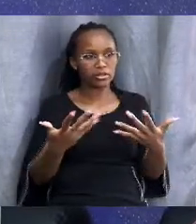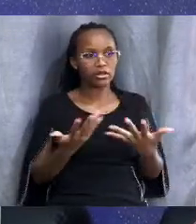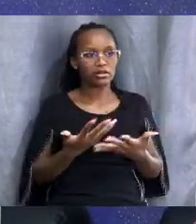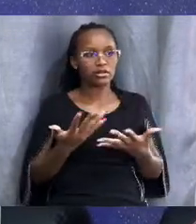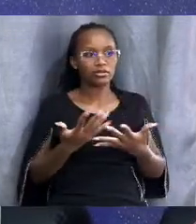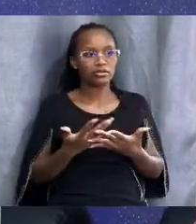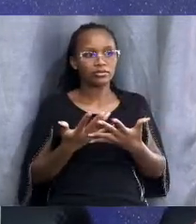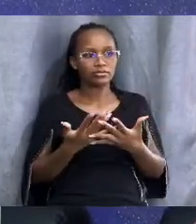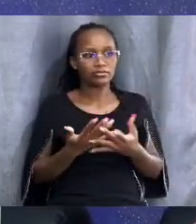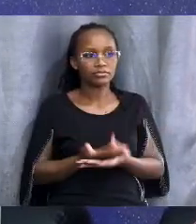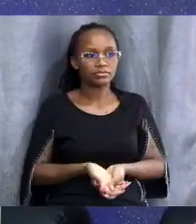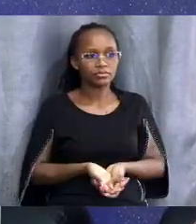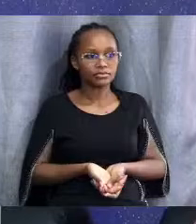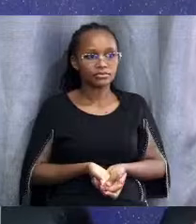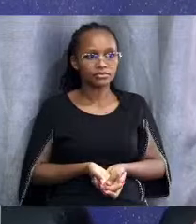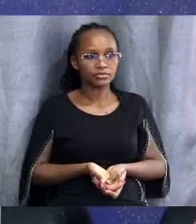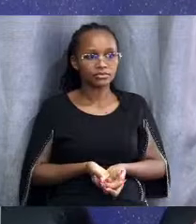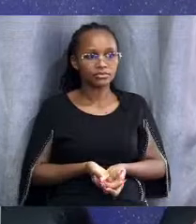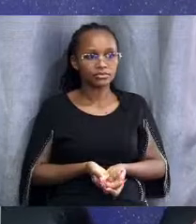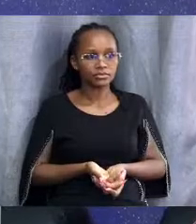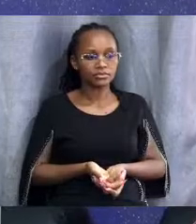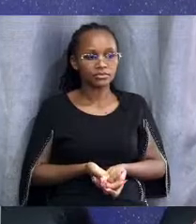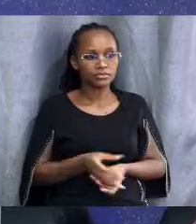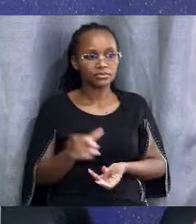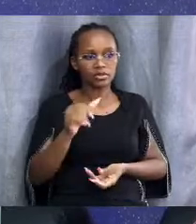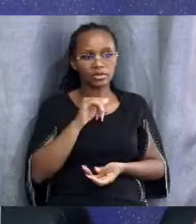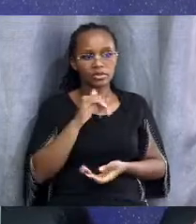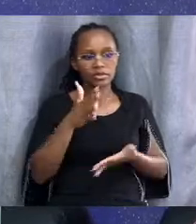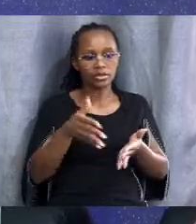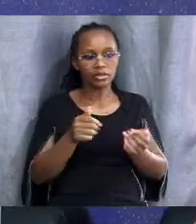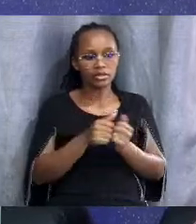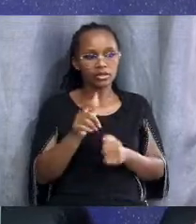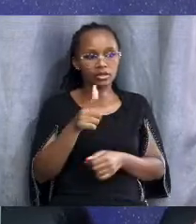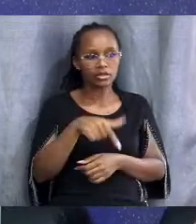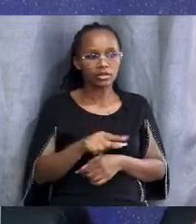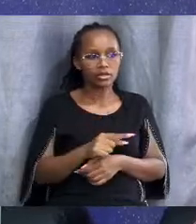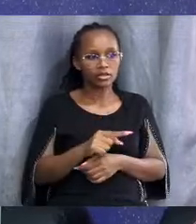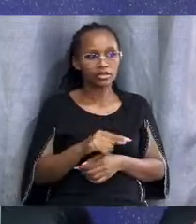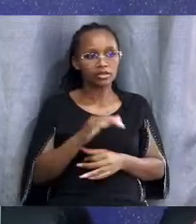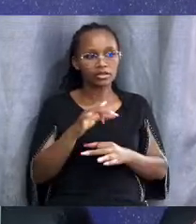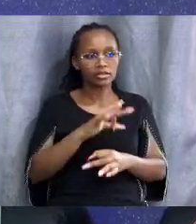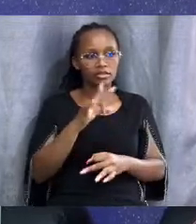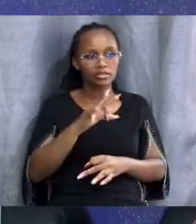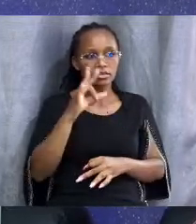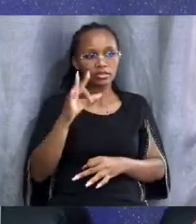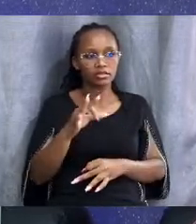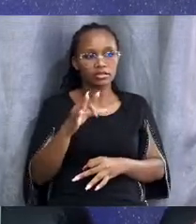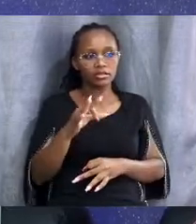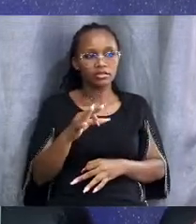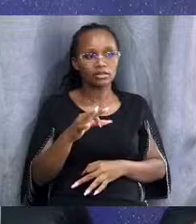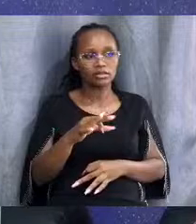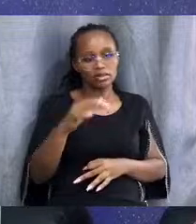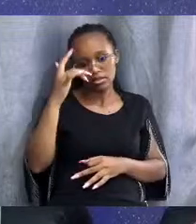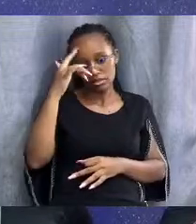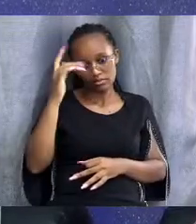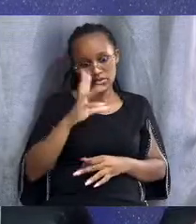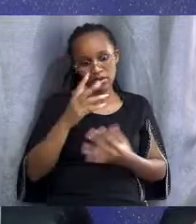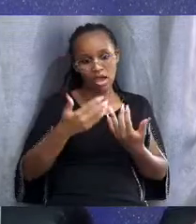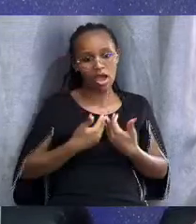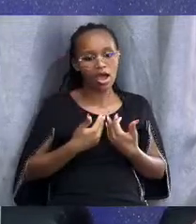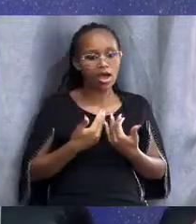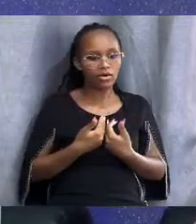of inspiration. Although you are no longer here with us, your spirit lives on in the memories we hold